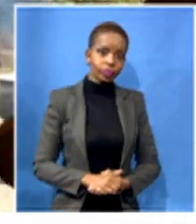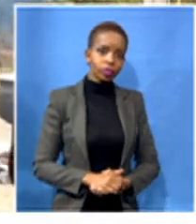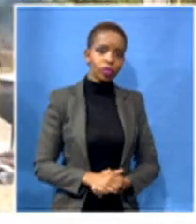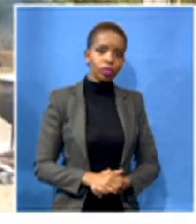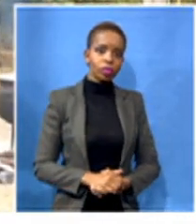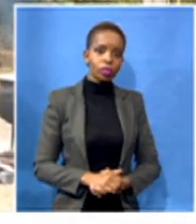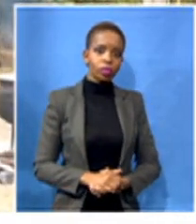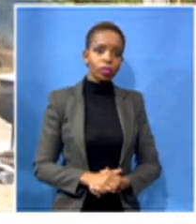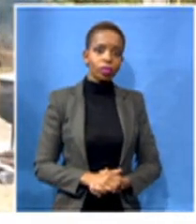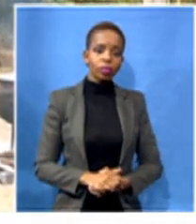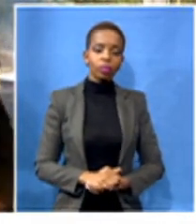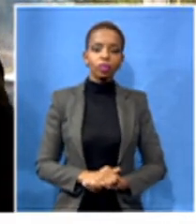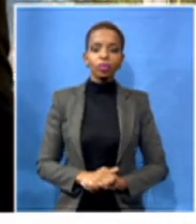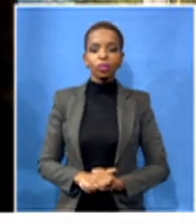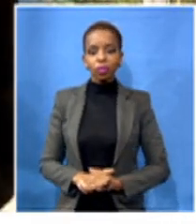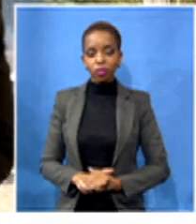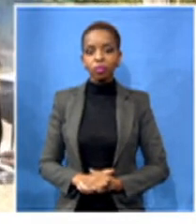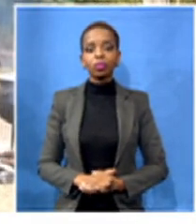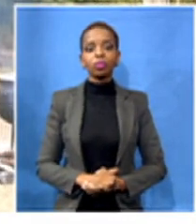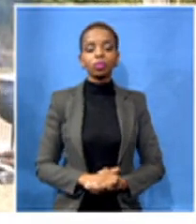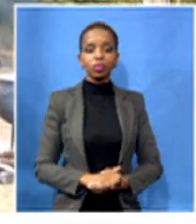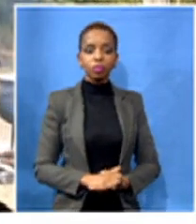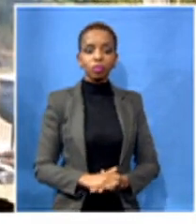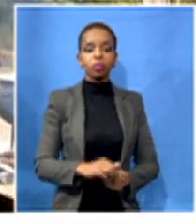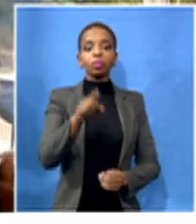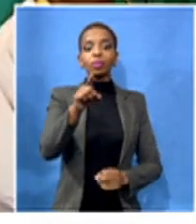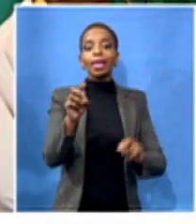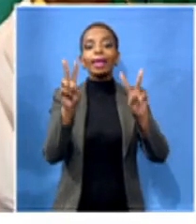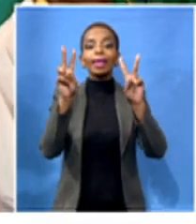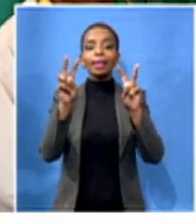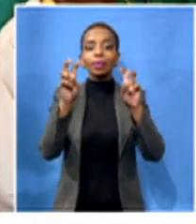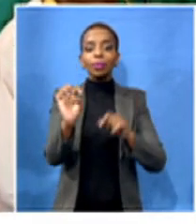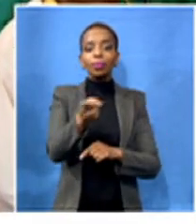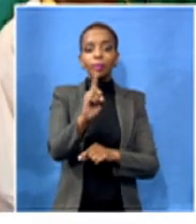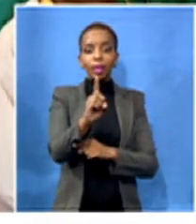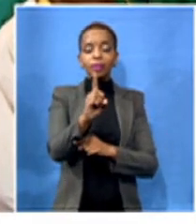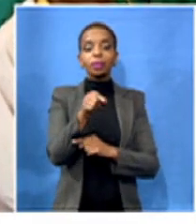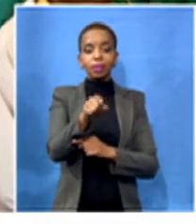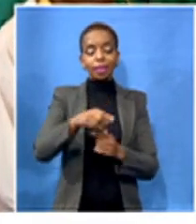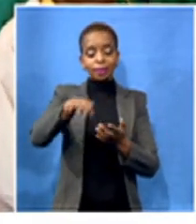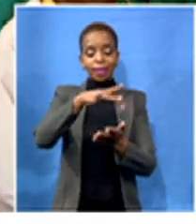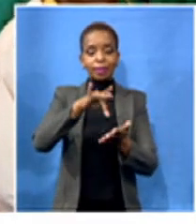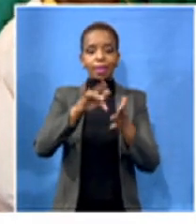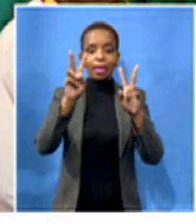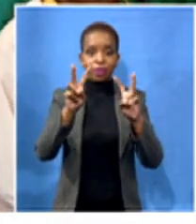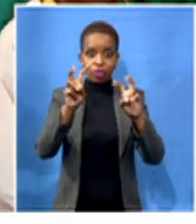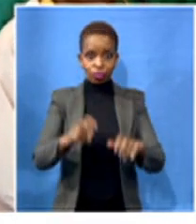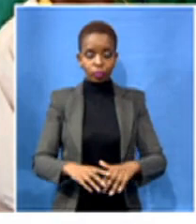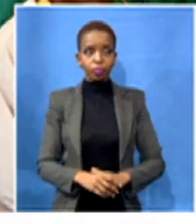Yeah, there's one central issue. You know, I was looking at the toolbox